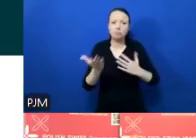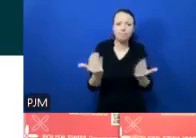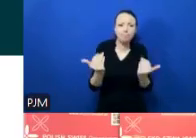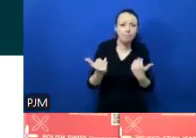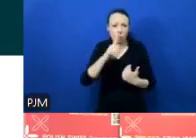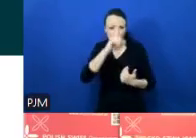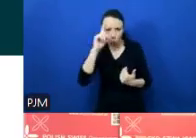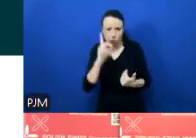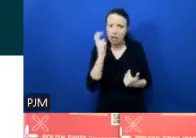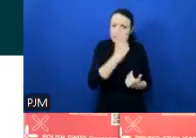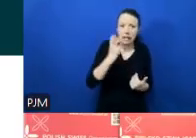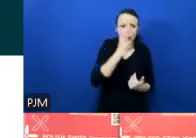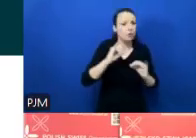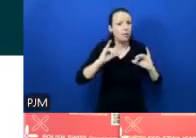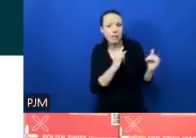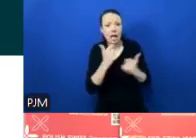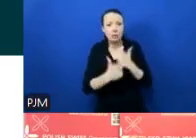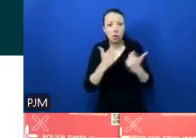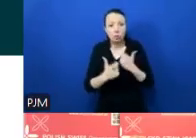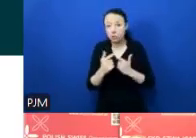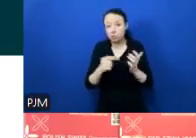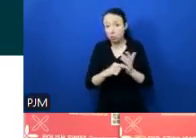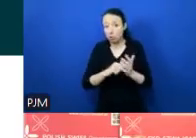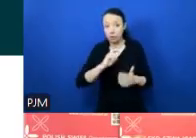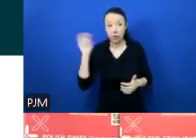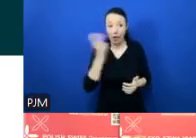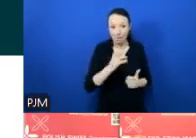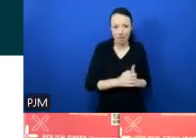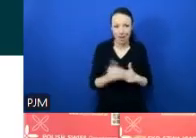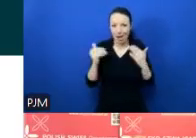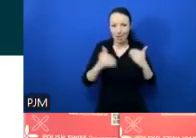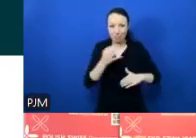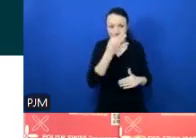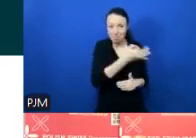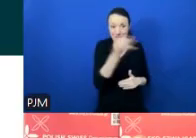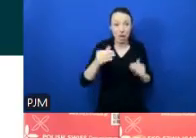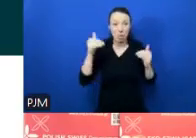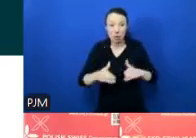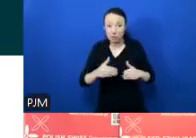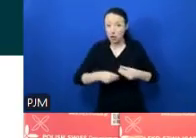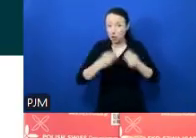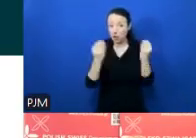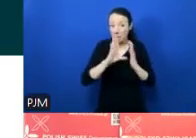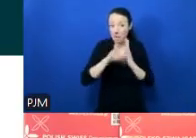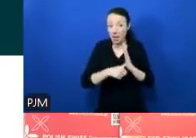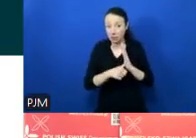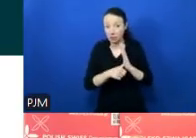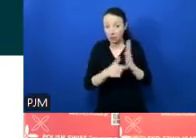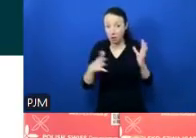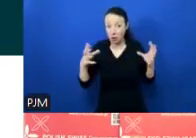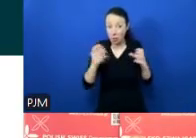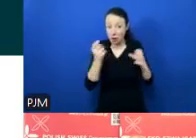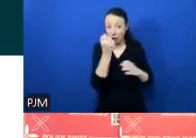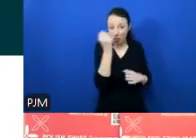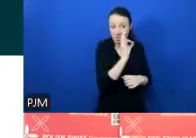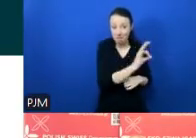the local in residents. We can also ask, is it possible to develop the Sponge City concept without